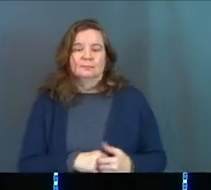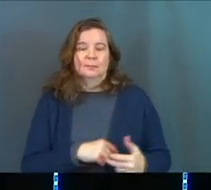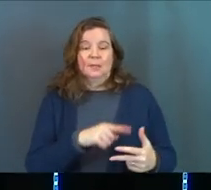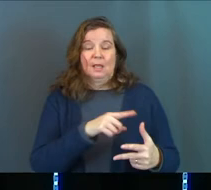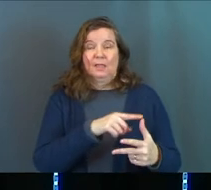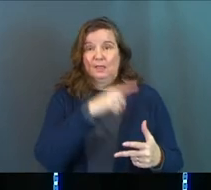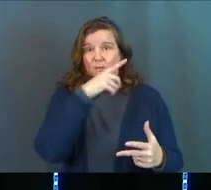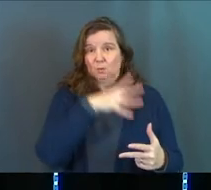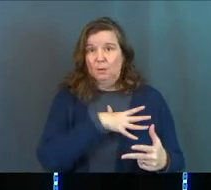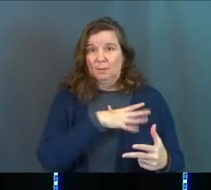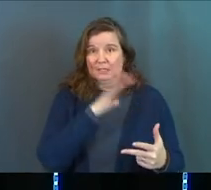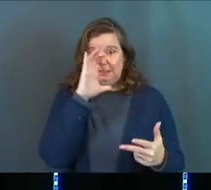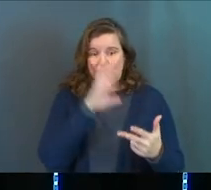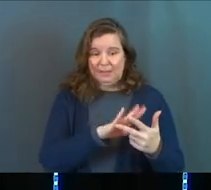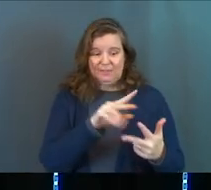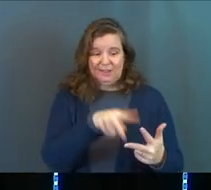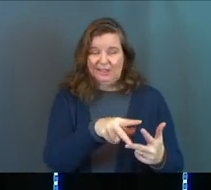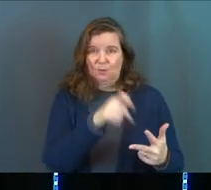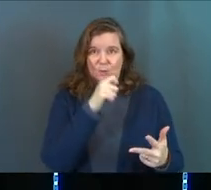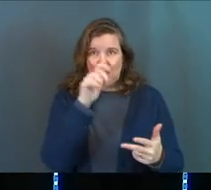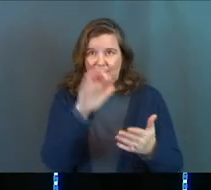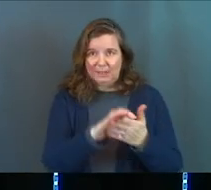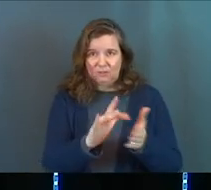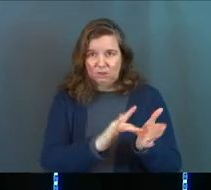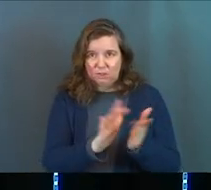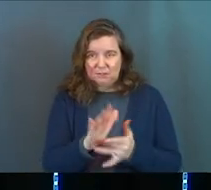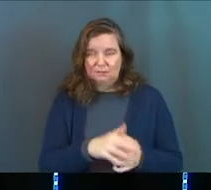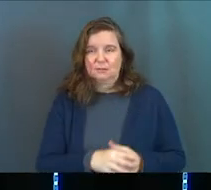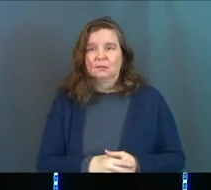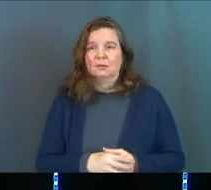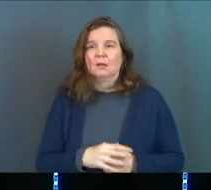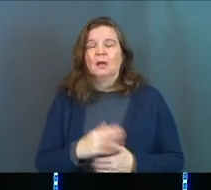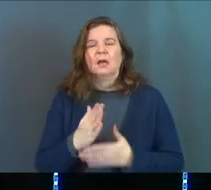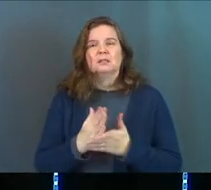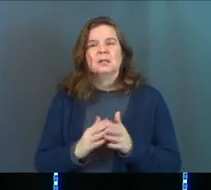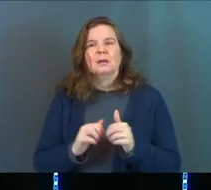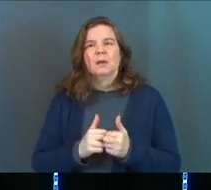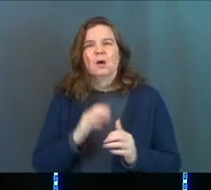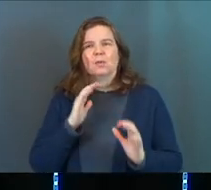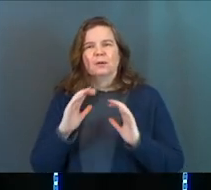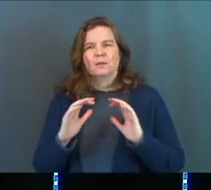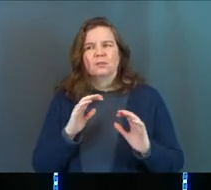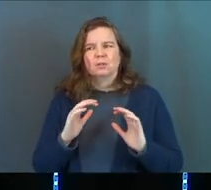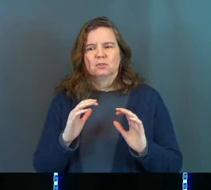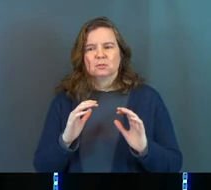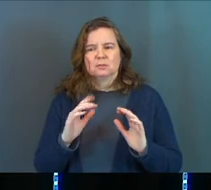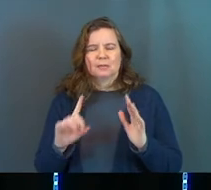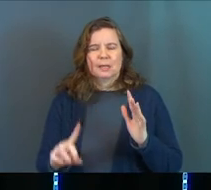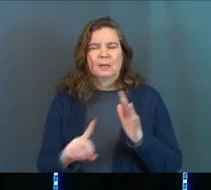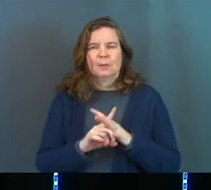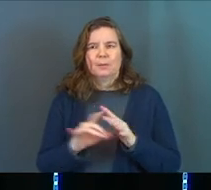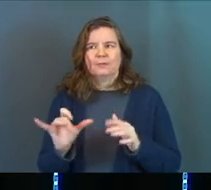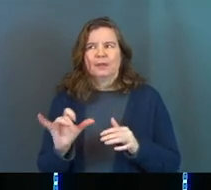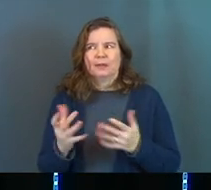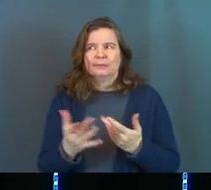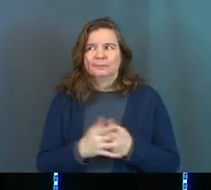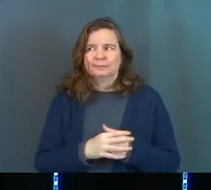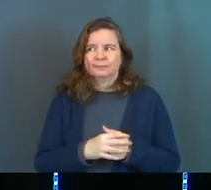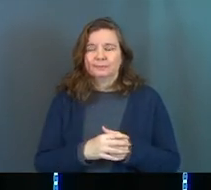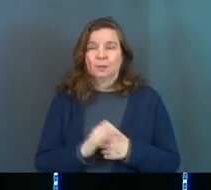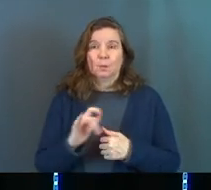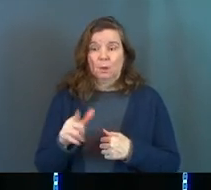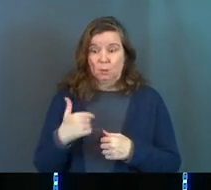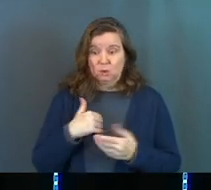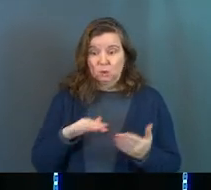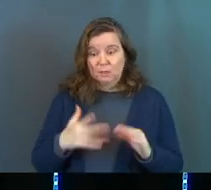And she's a believer. They weren't believers in Jesus. And somehow the conversation came up of like,